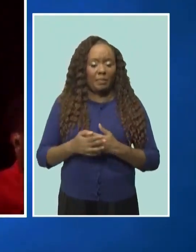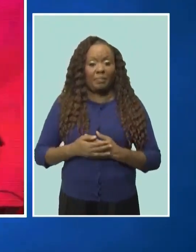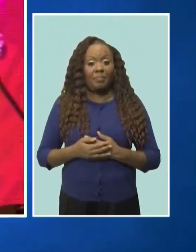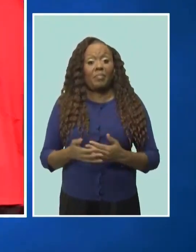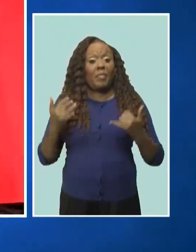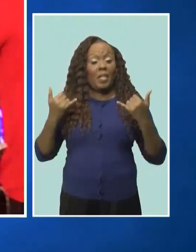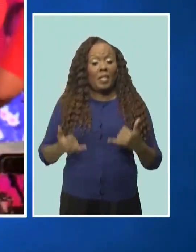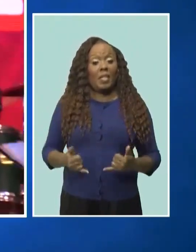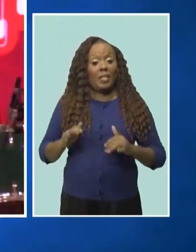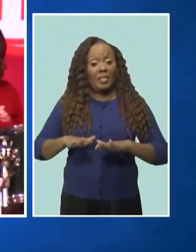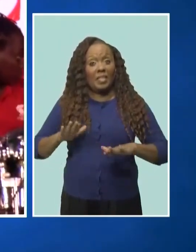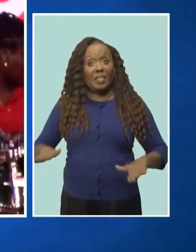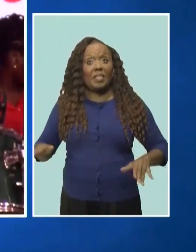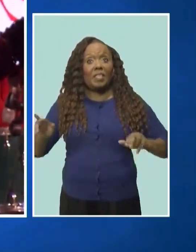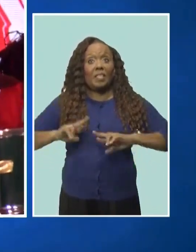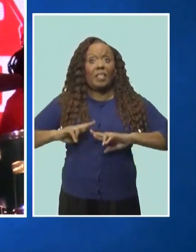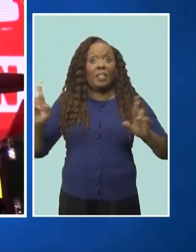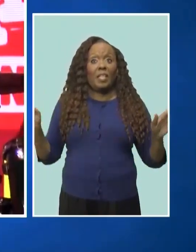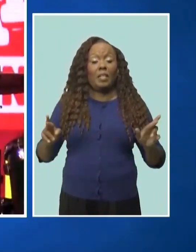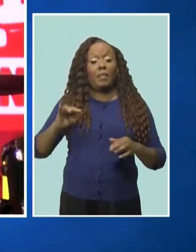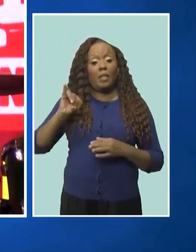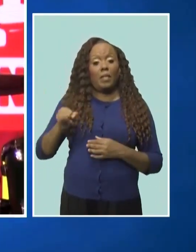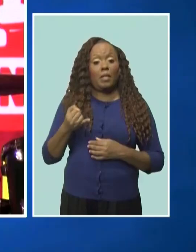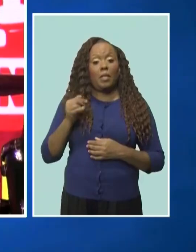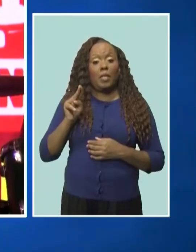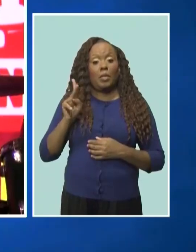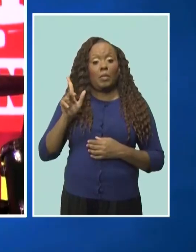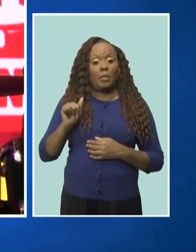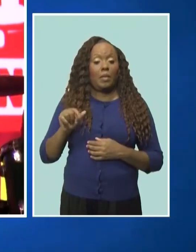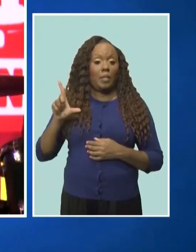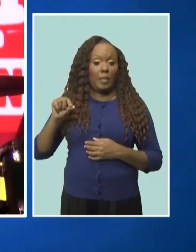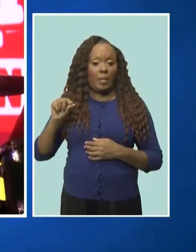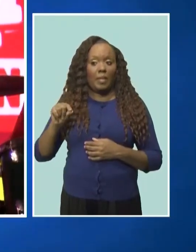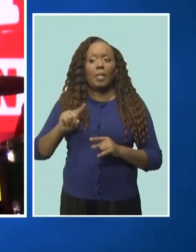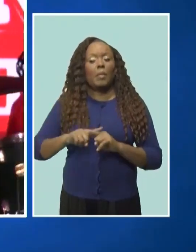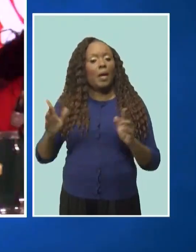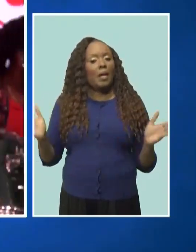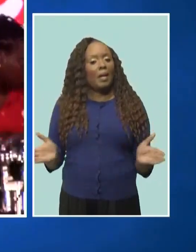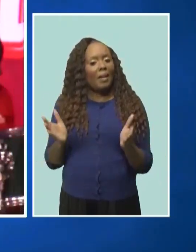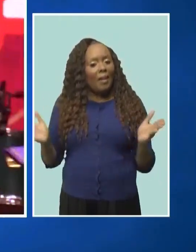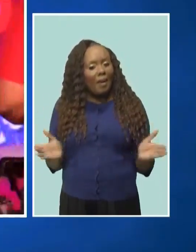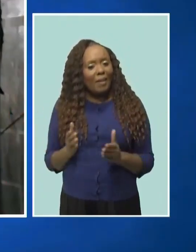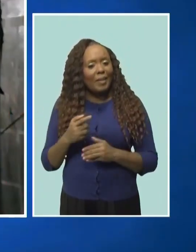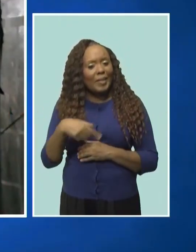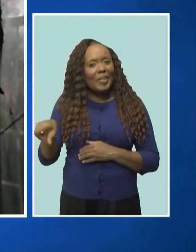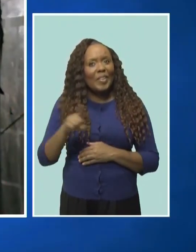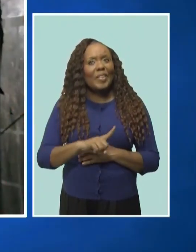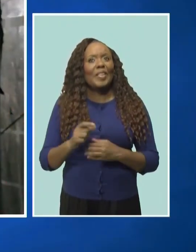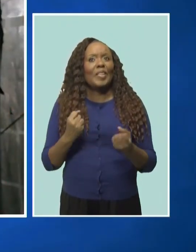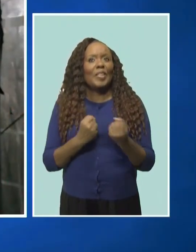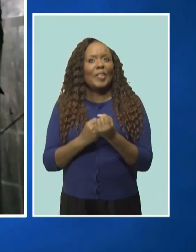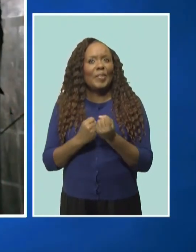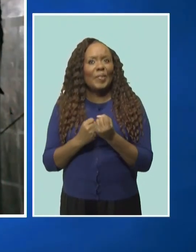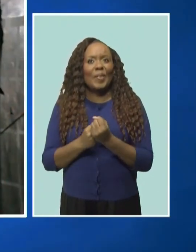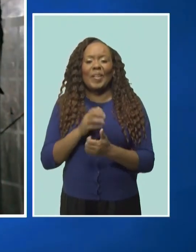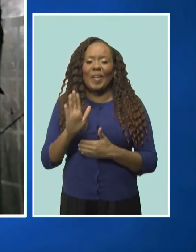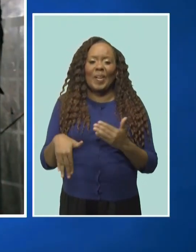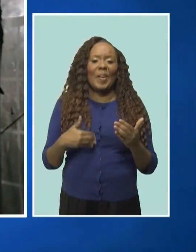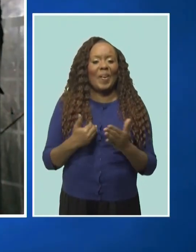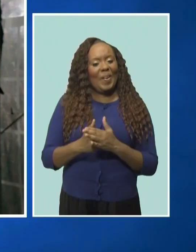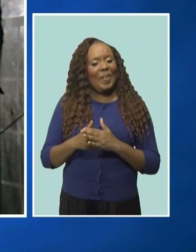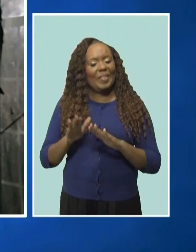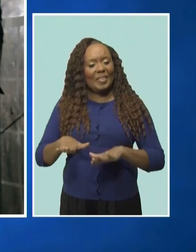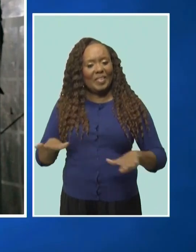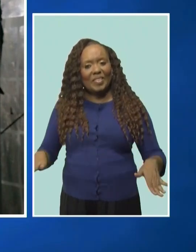preparation mode for the big stage on July 20th, Ms. Butcher is encouraging the public to throw their full support behind the contestants.